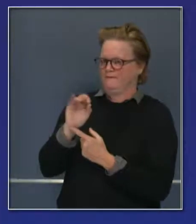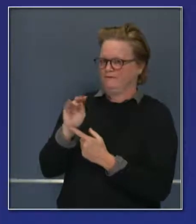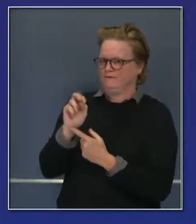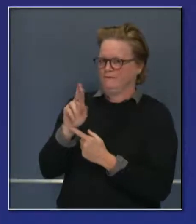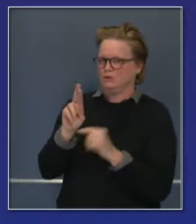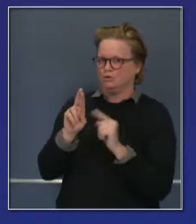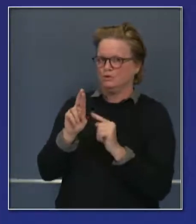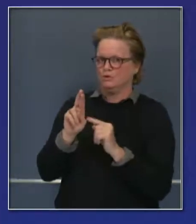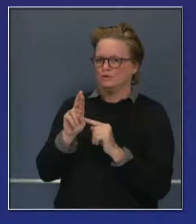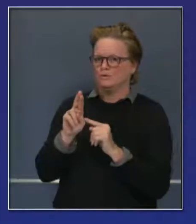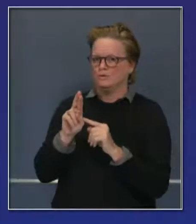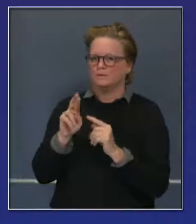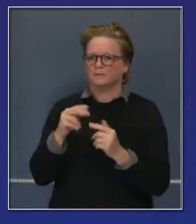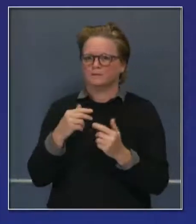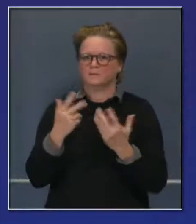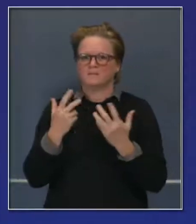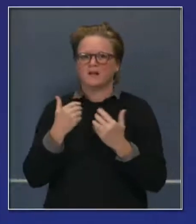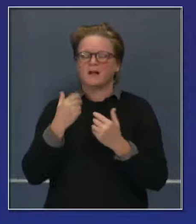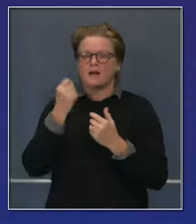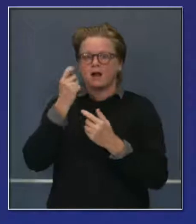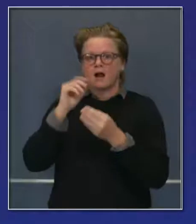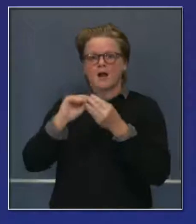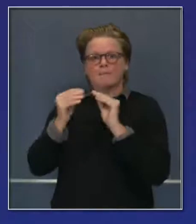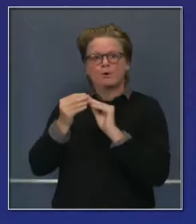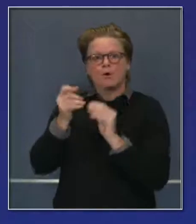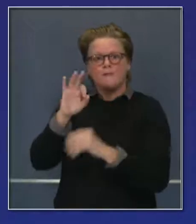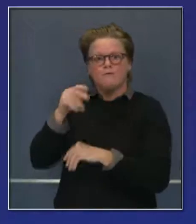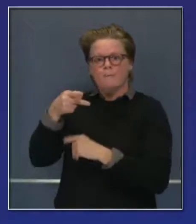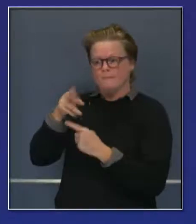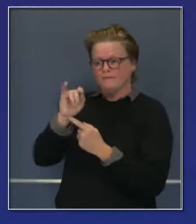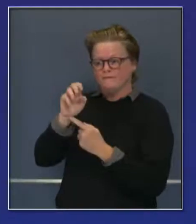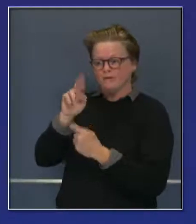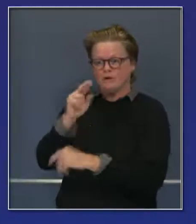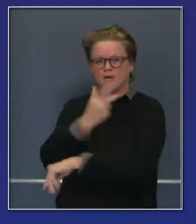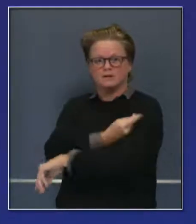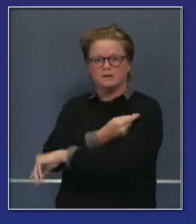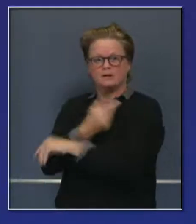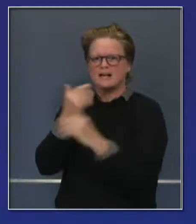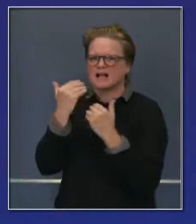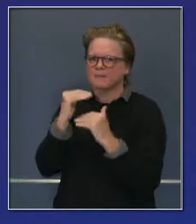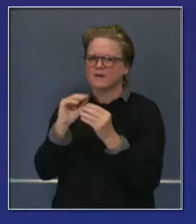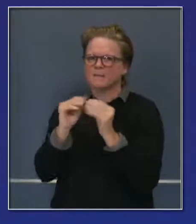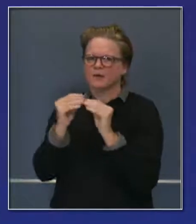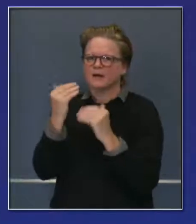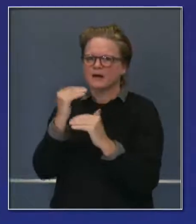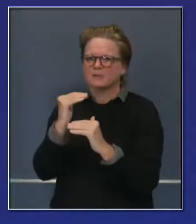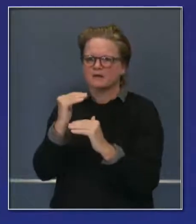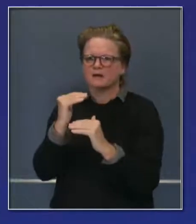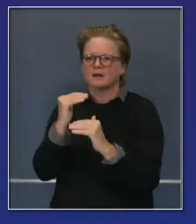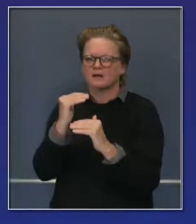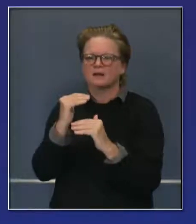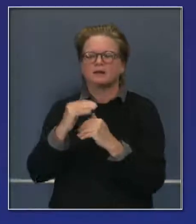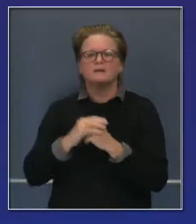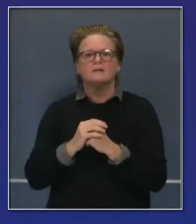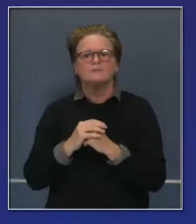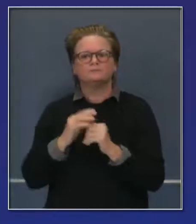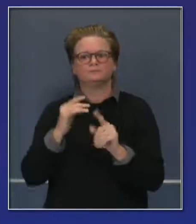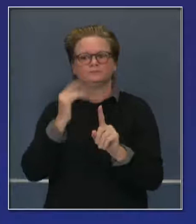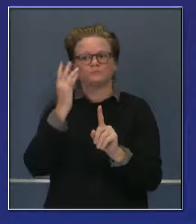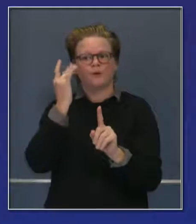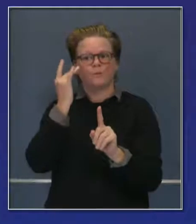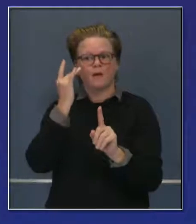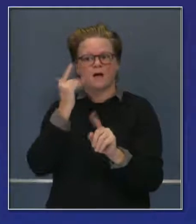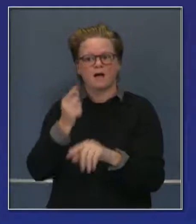These Pfizer vaccines require 2 shots, 2 doses, and it requires those doses to be dosed